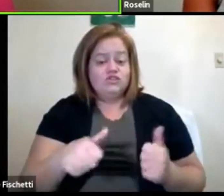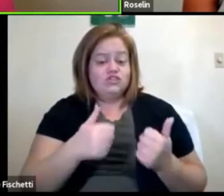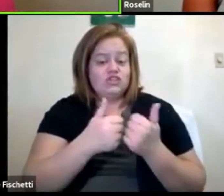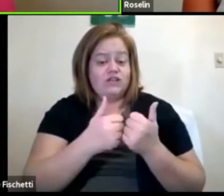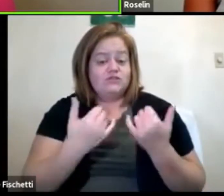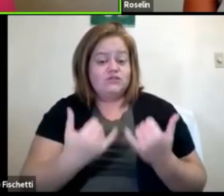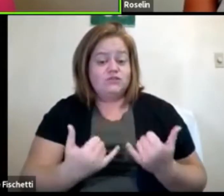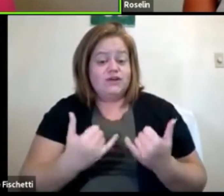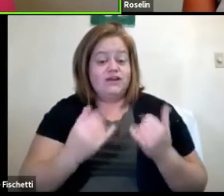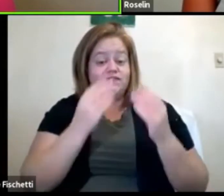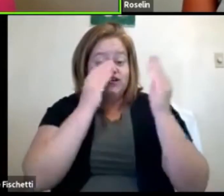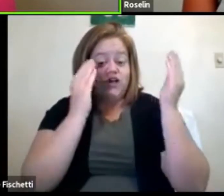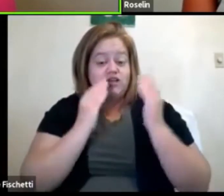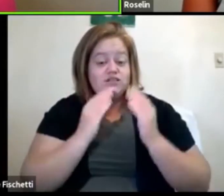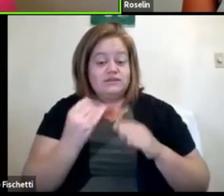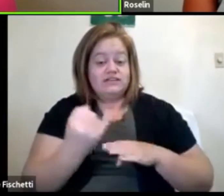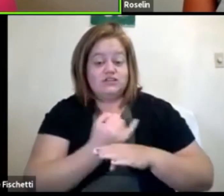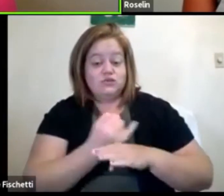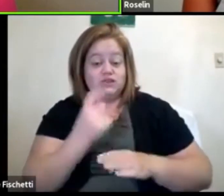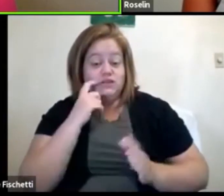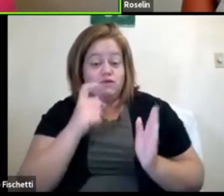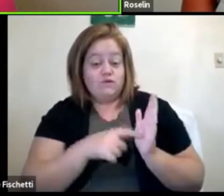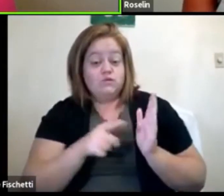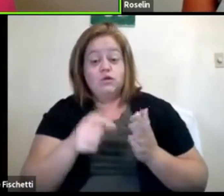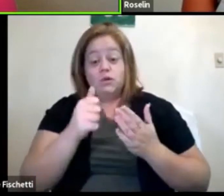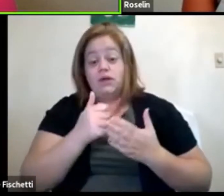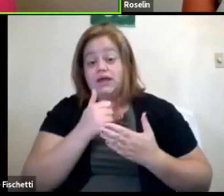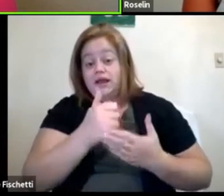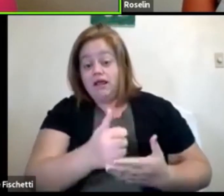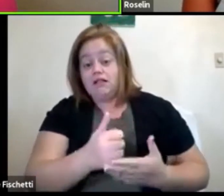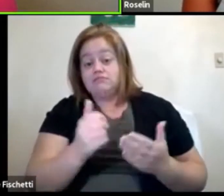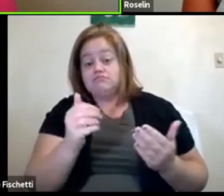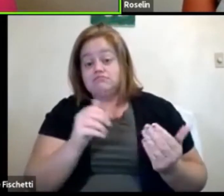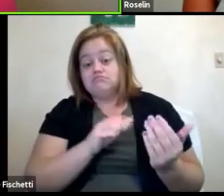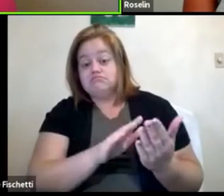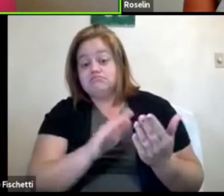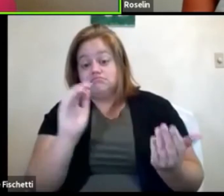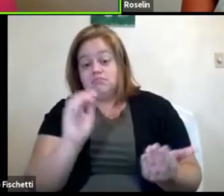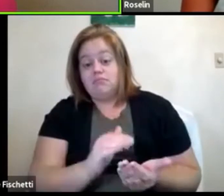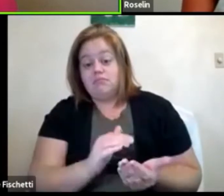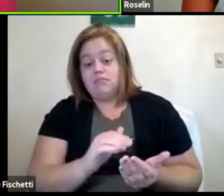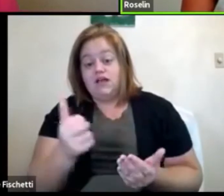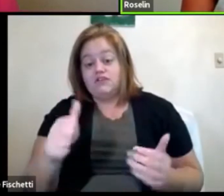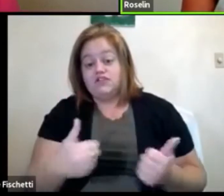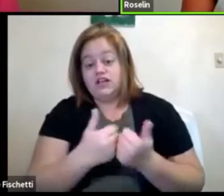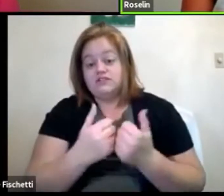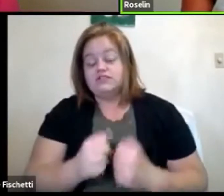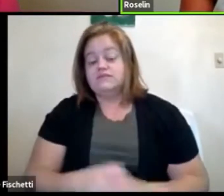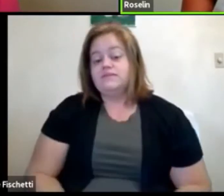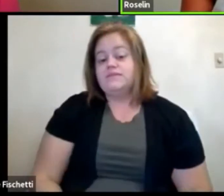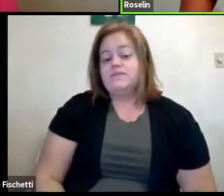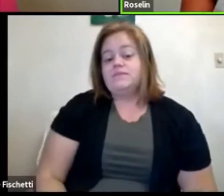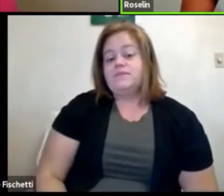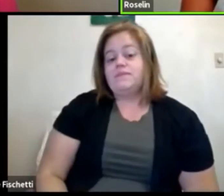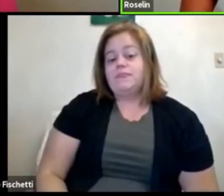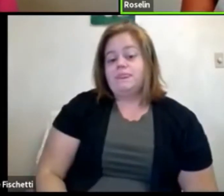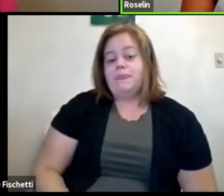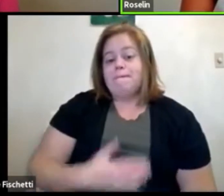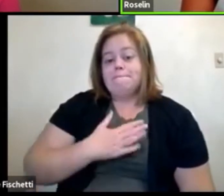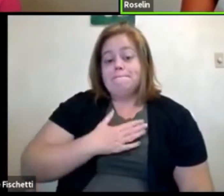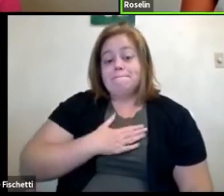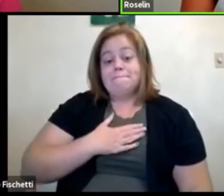industry is facing right now that you're able to help address through your work? In my opinion, I